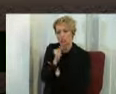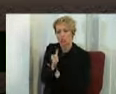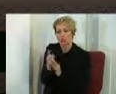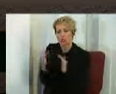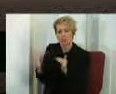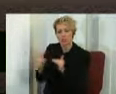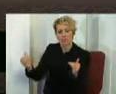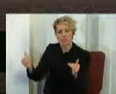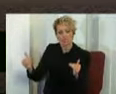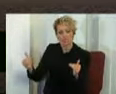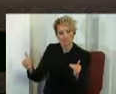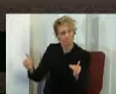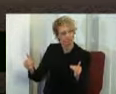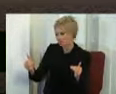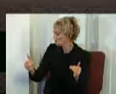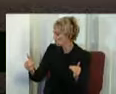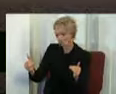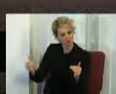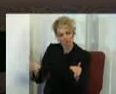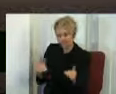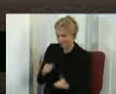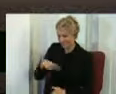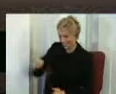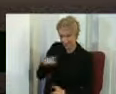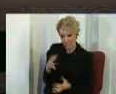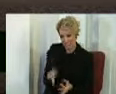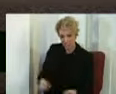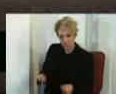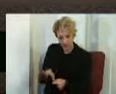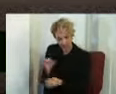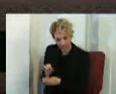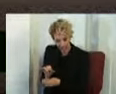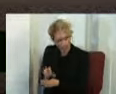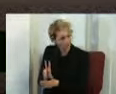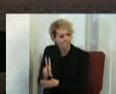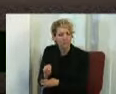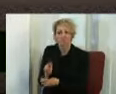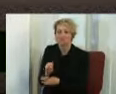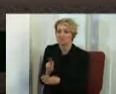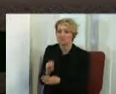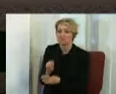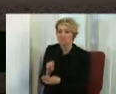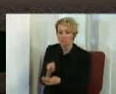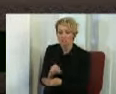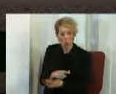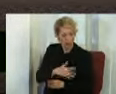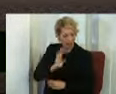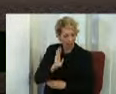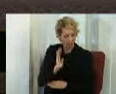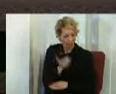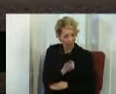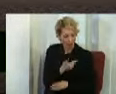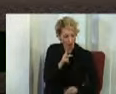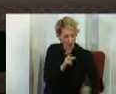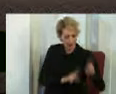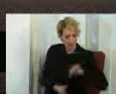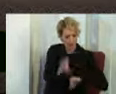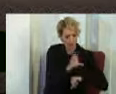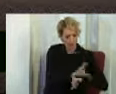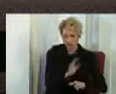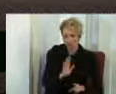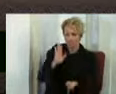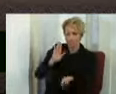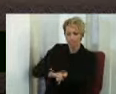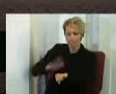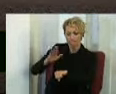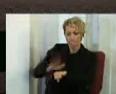deserve. And so whilst we remember them, we call upon our church, our people, for justice and for